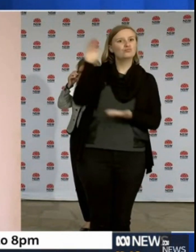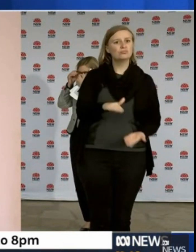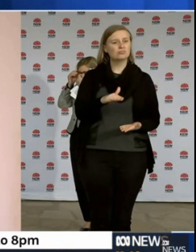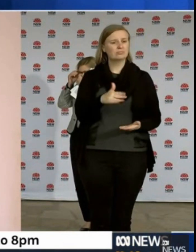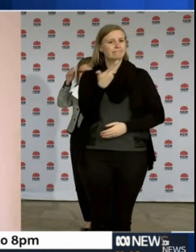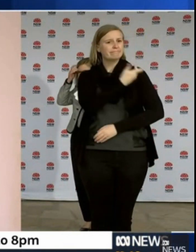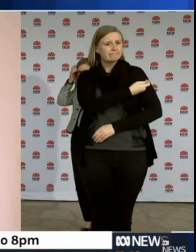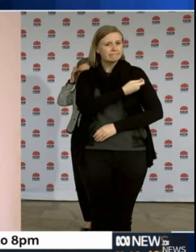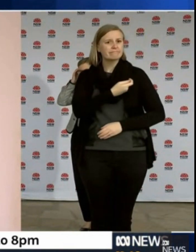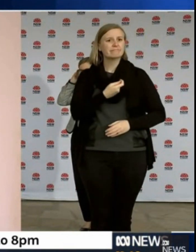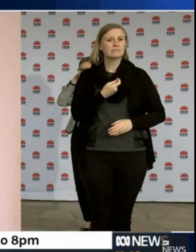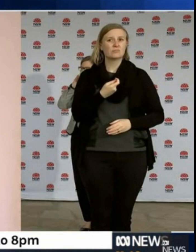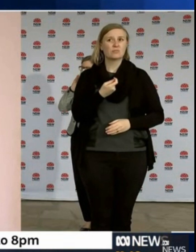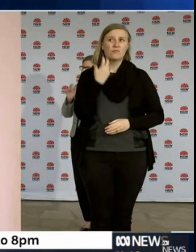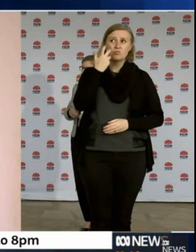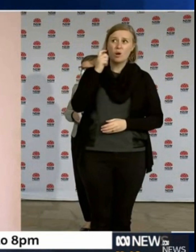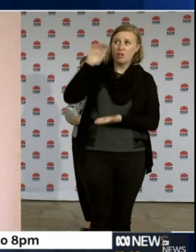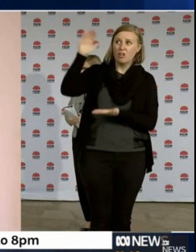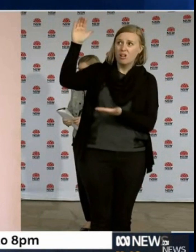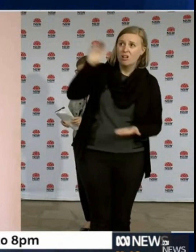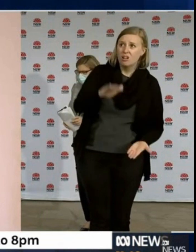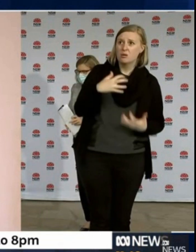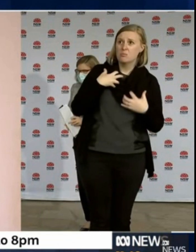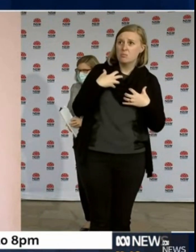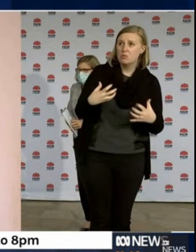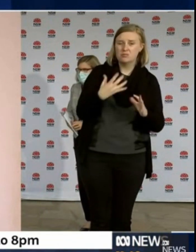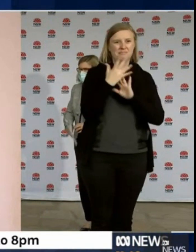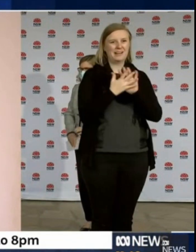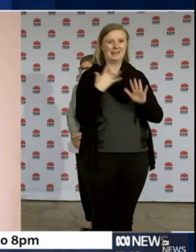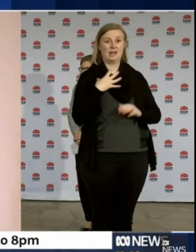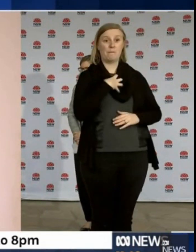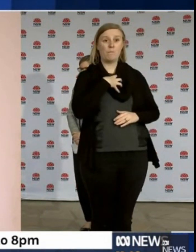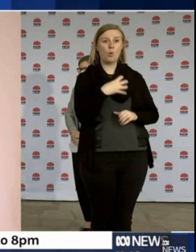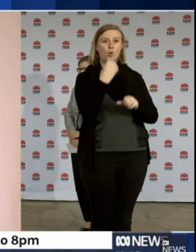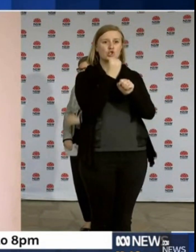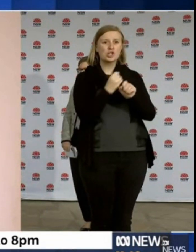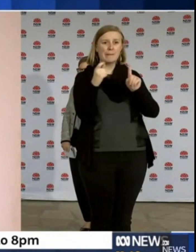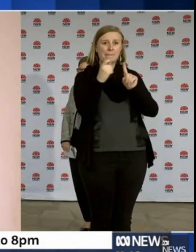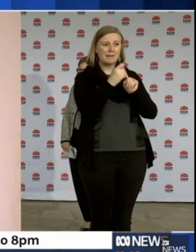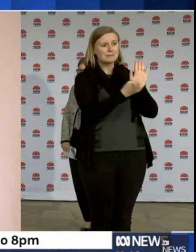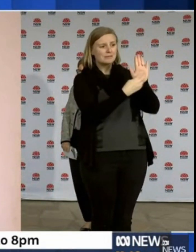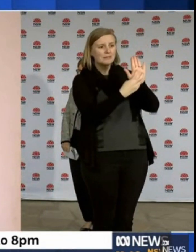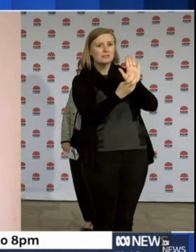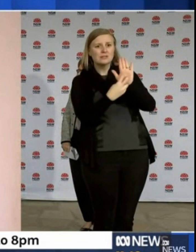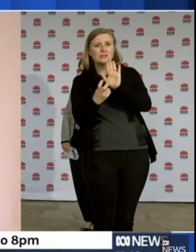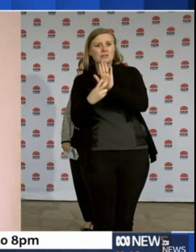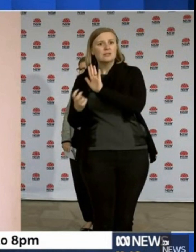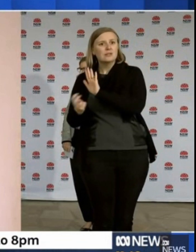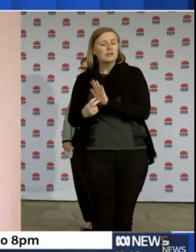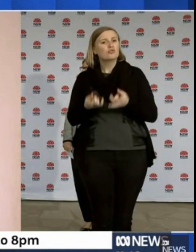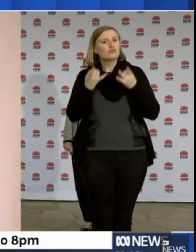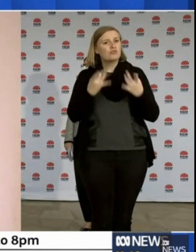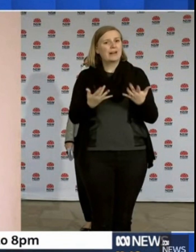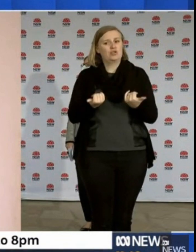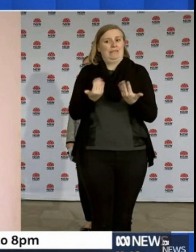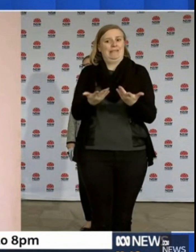moment, we don't have enough GPs signed up, and that has to happen across the nation. That has to